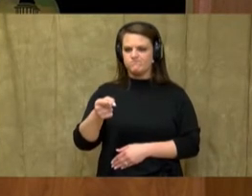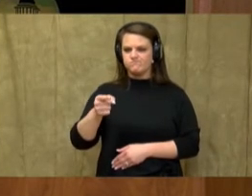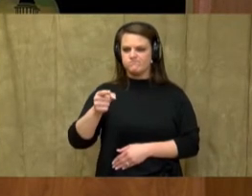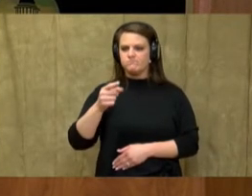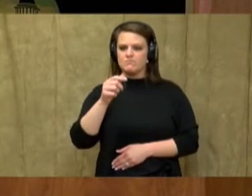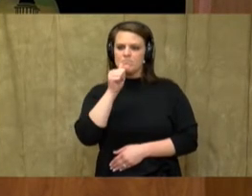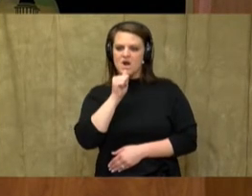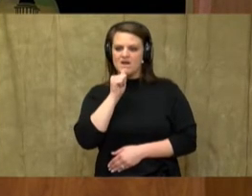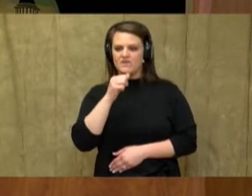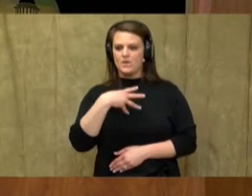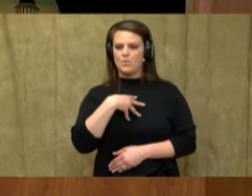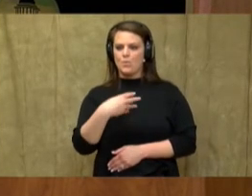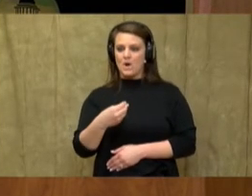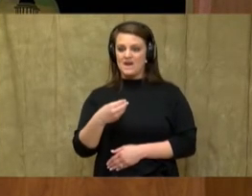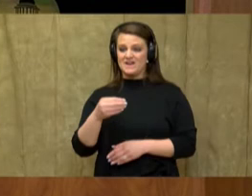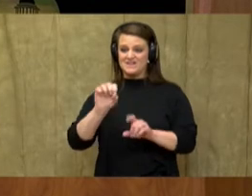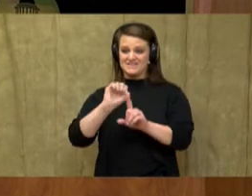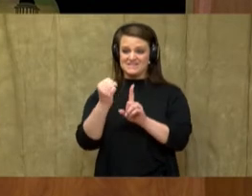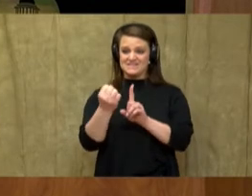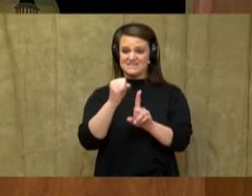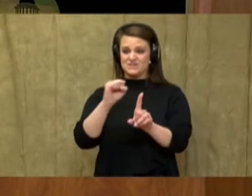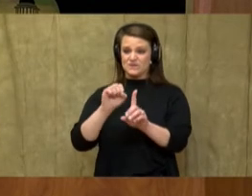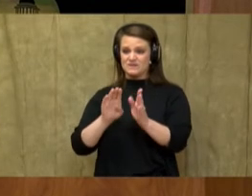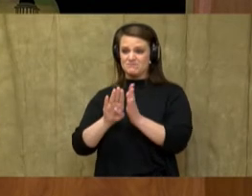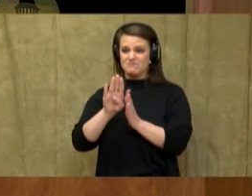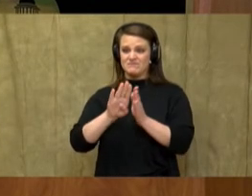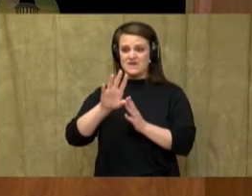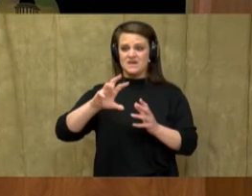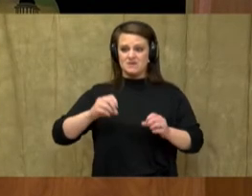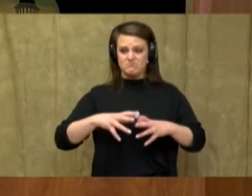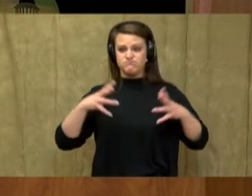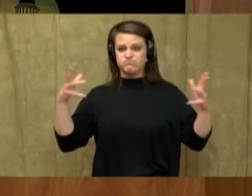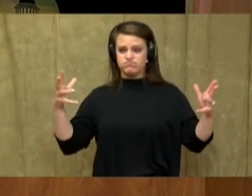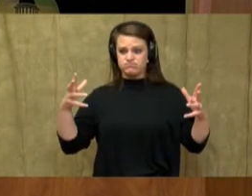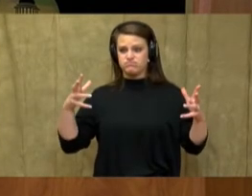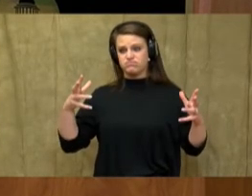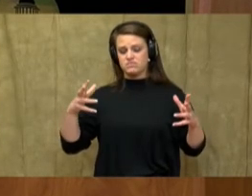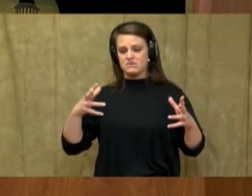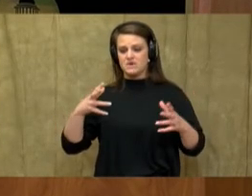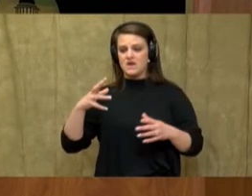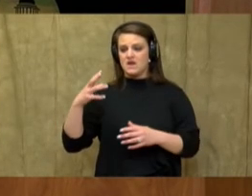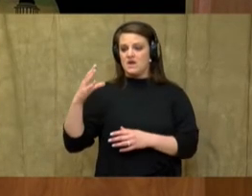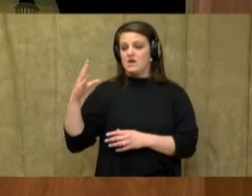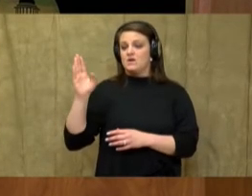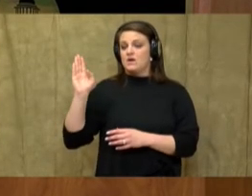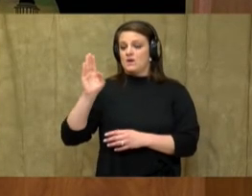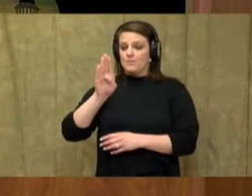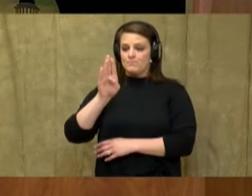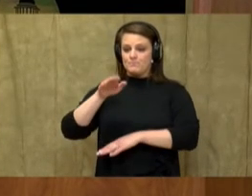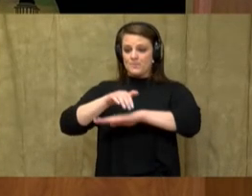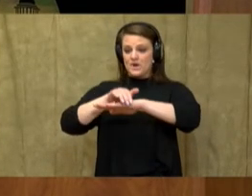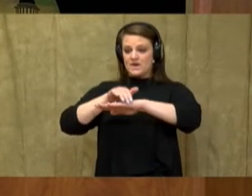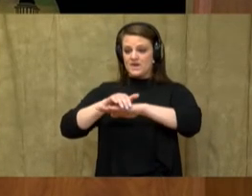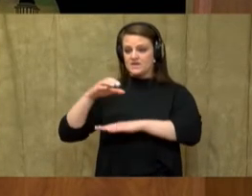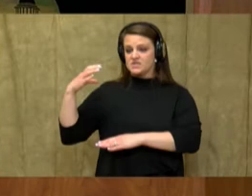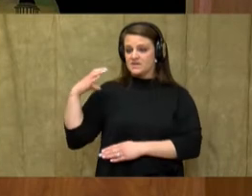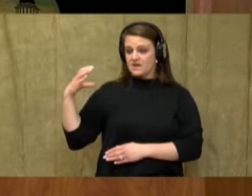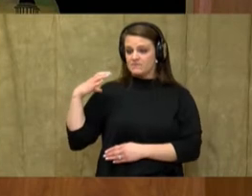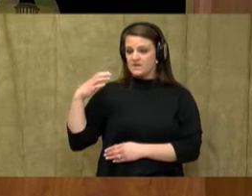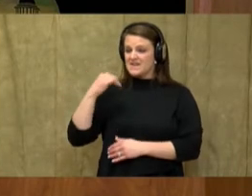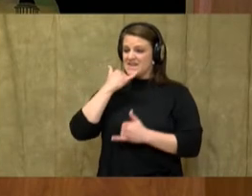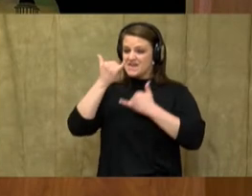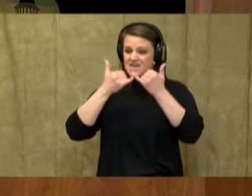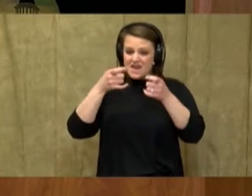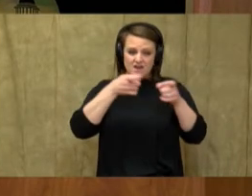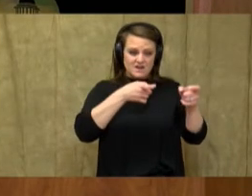From there, the situation quickly escalated. Despite British Captain Preston trying to control the crowd by